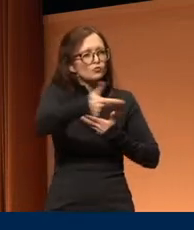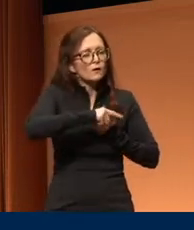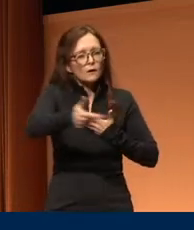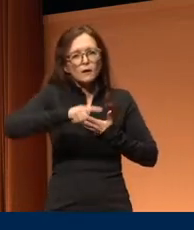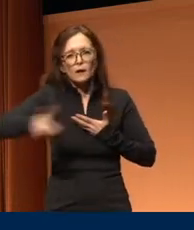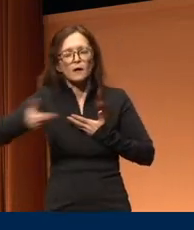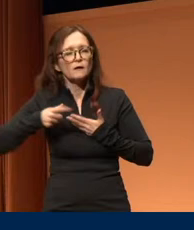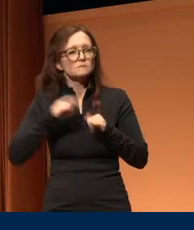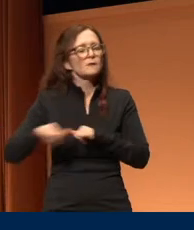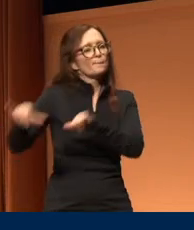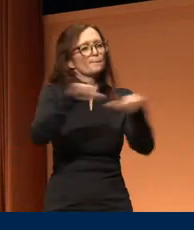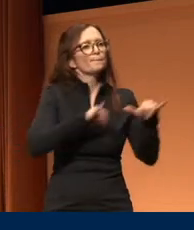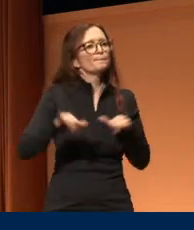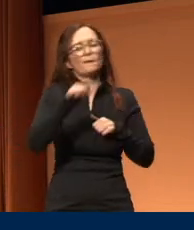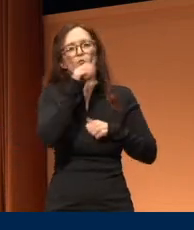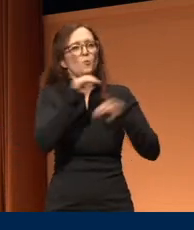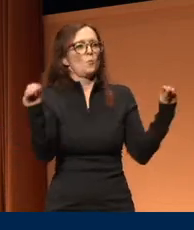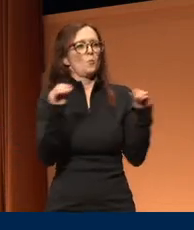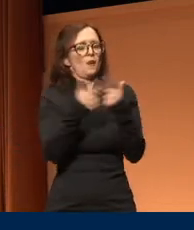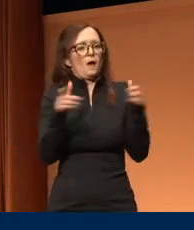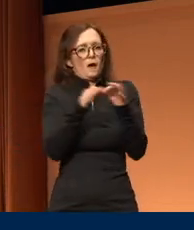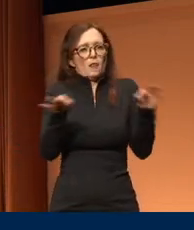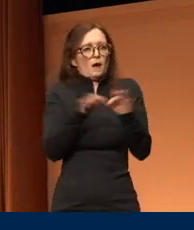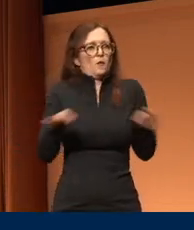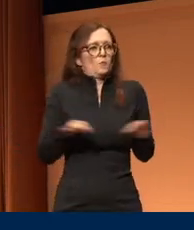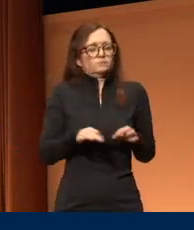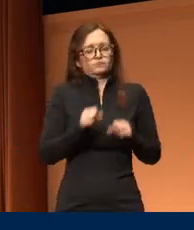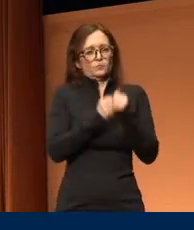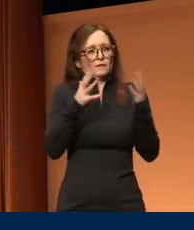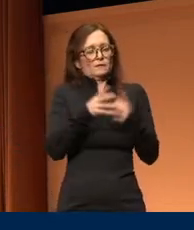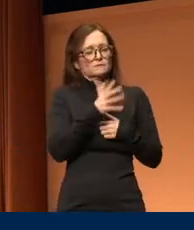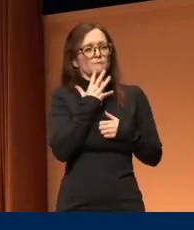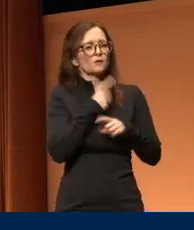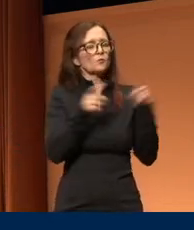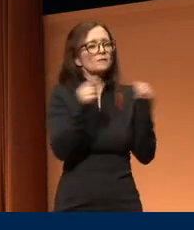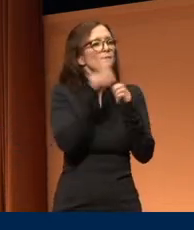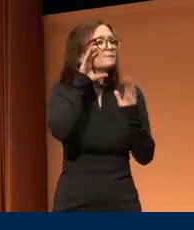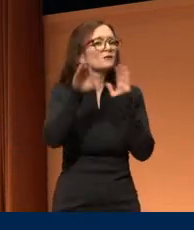and unspoken languages. Many of the talk were illustrated by pictures.